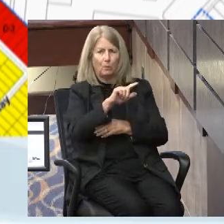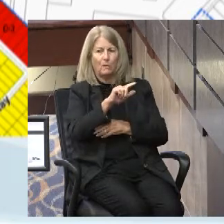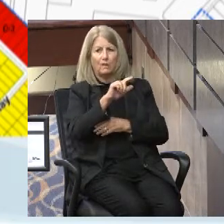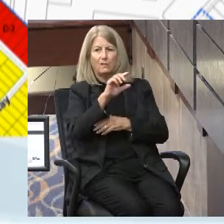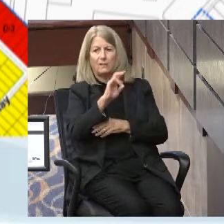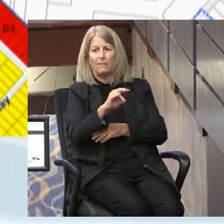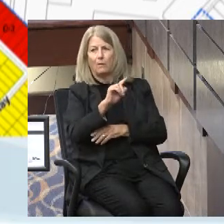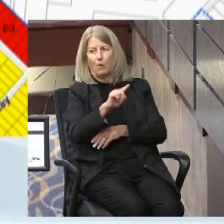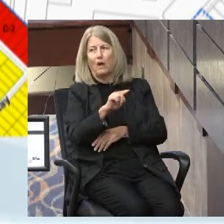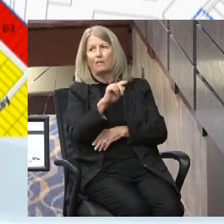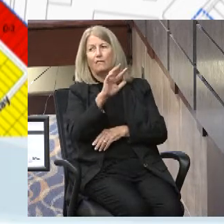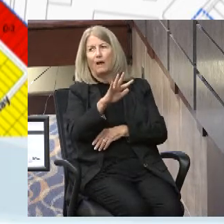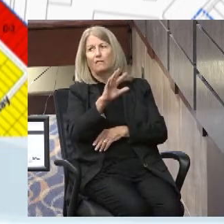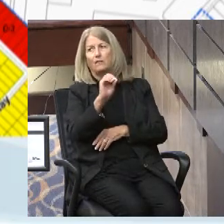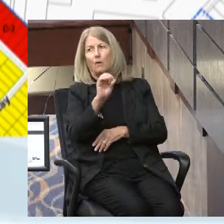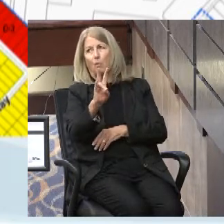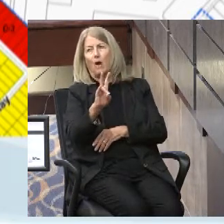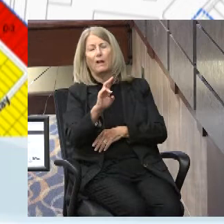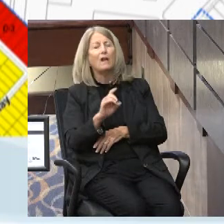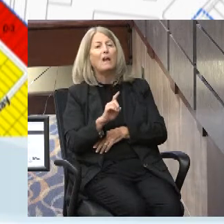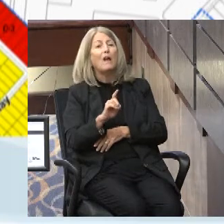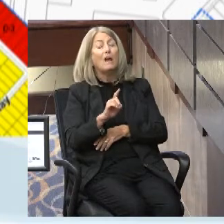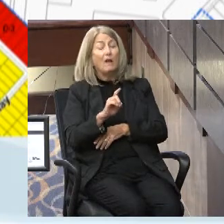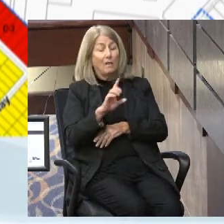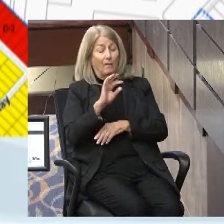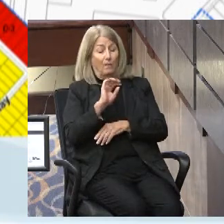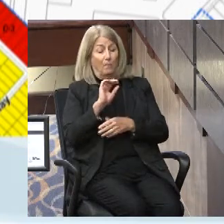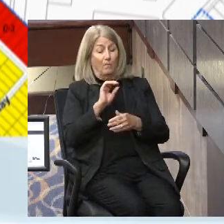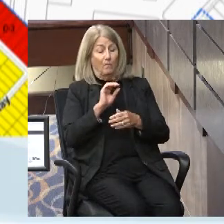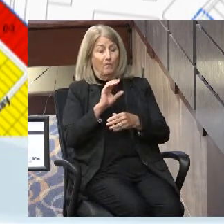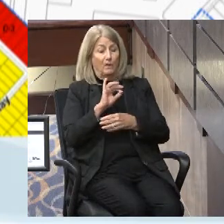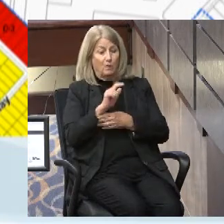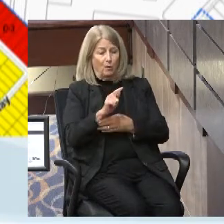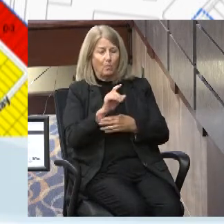2017-01-0501 of the official public records in McLennan County. And two, a